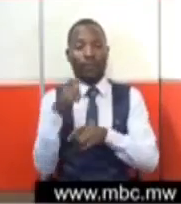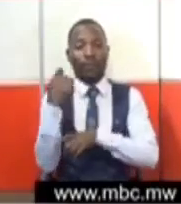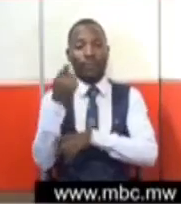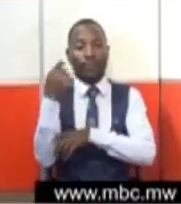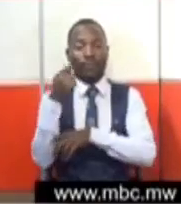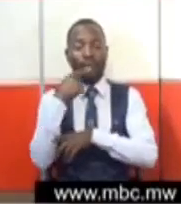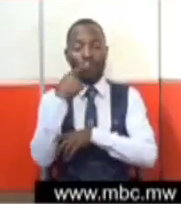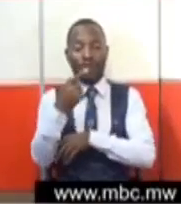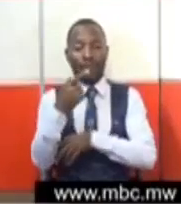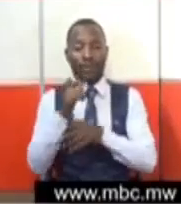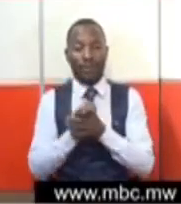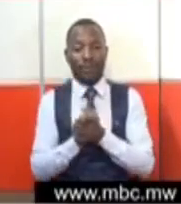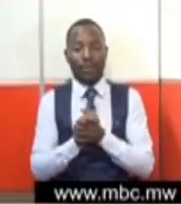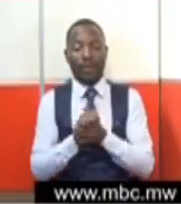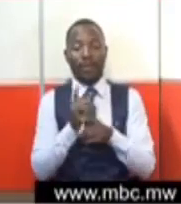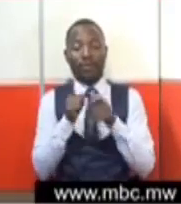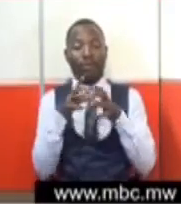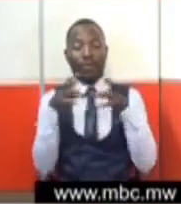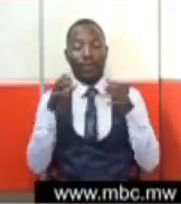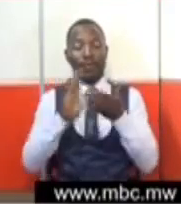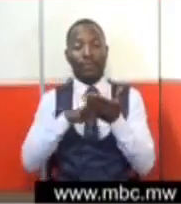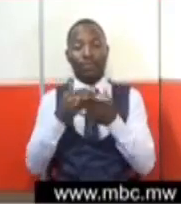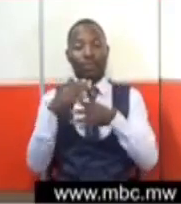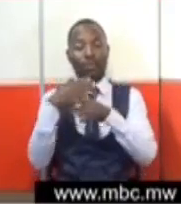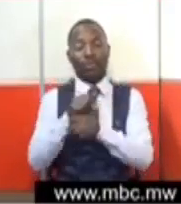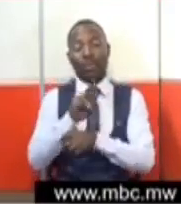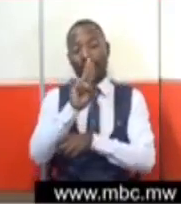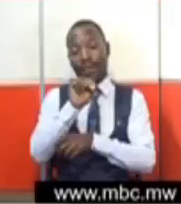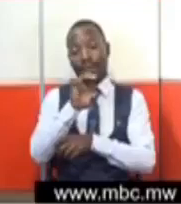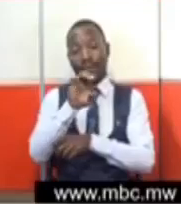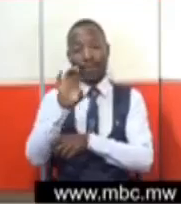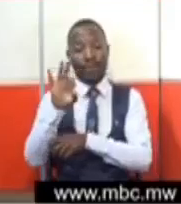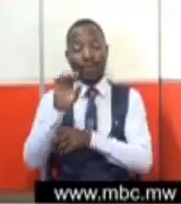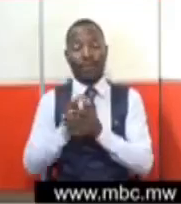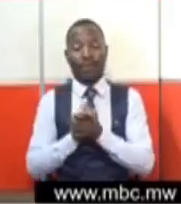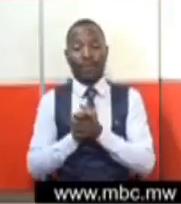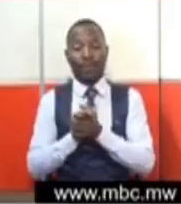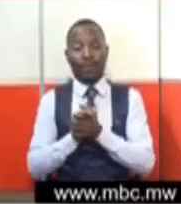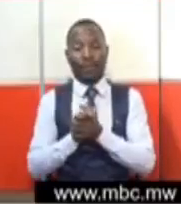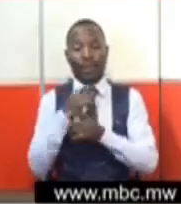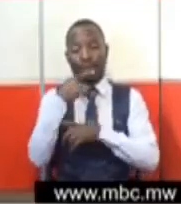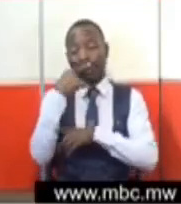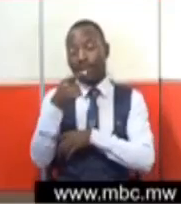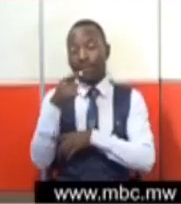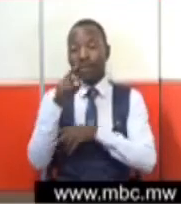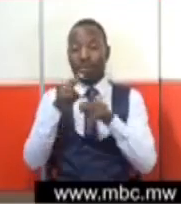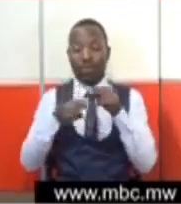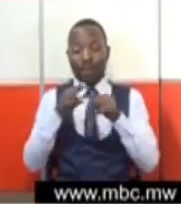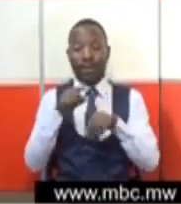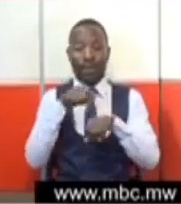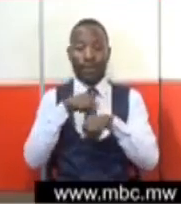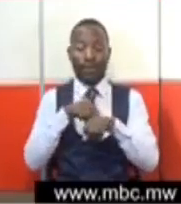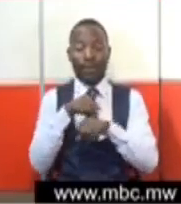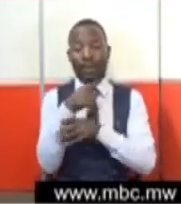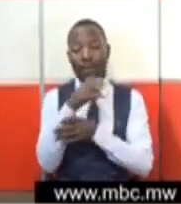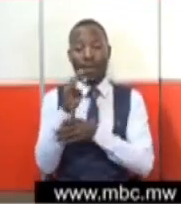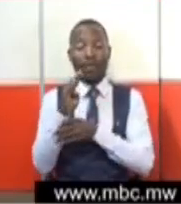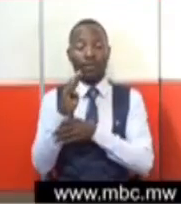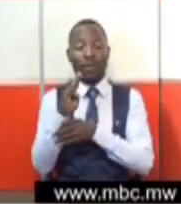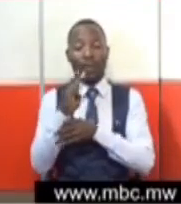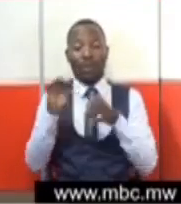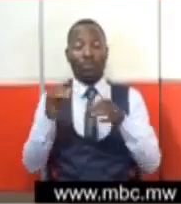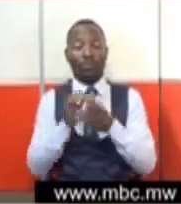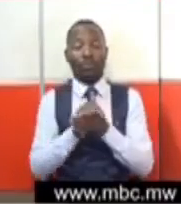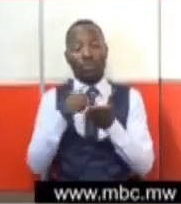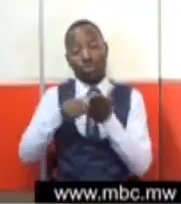Malawi, citing the success of the National Economic Empowerment Fund, NEF. Speaking in Balaka during the 100 billion kwacha